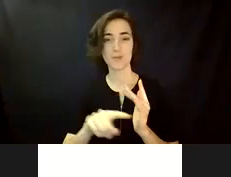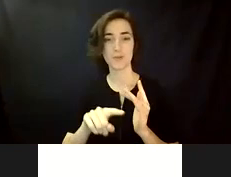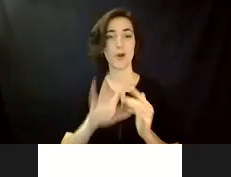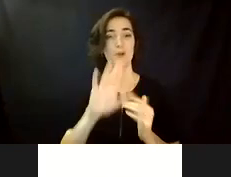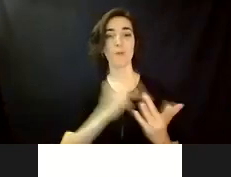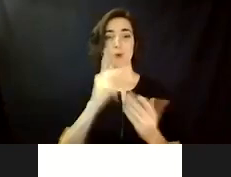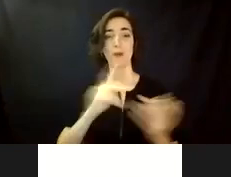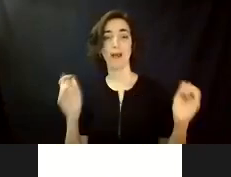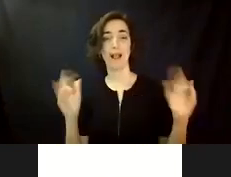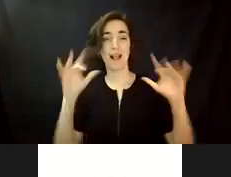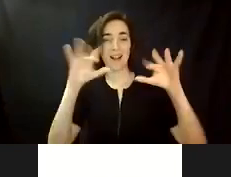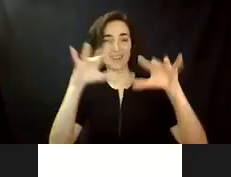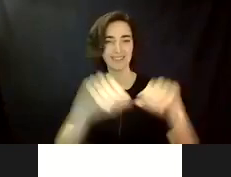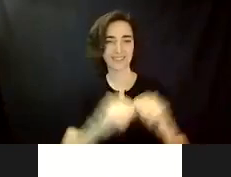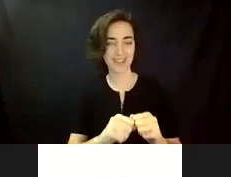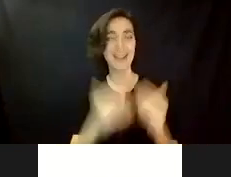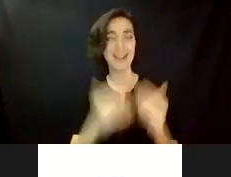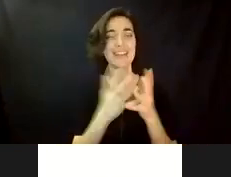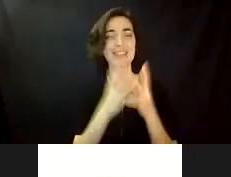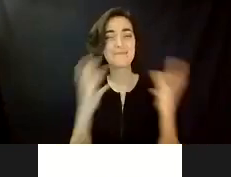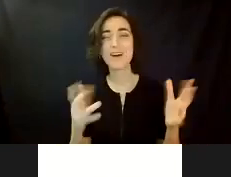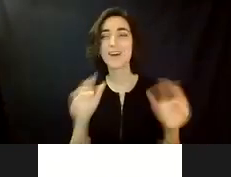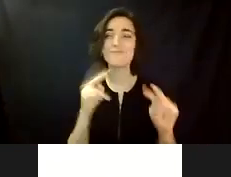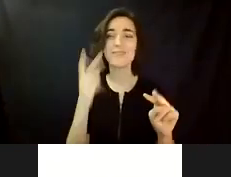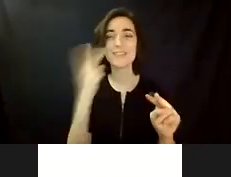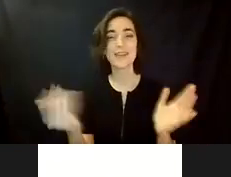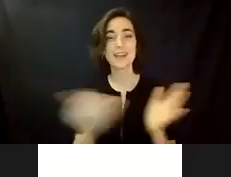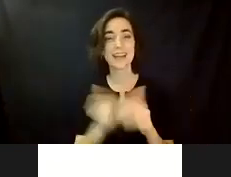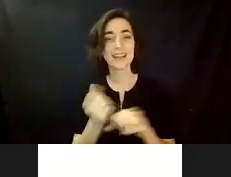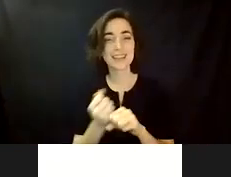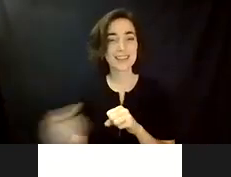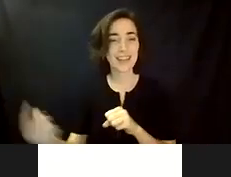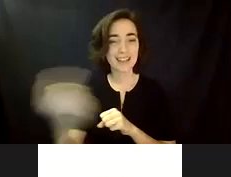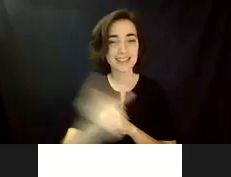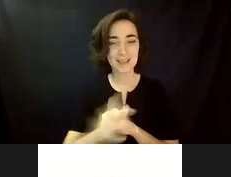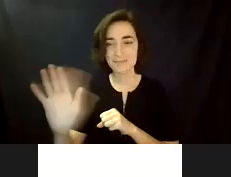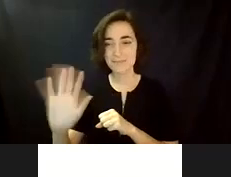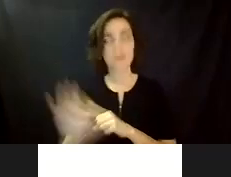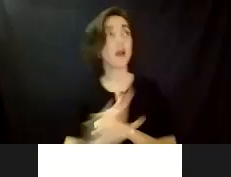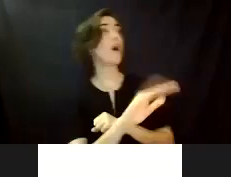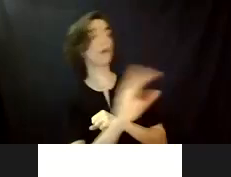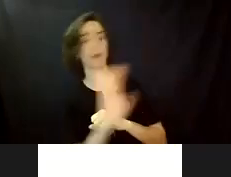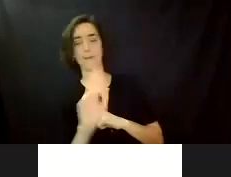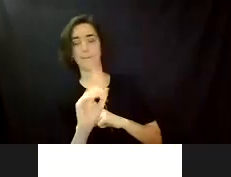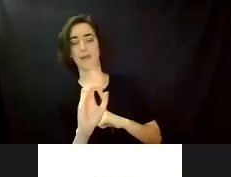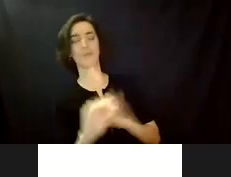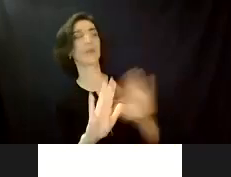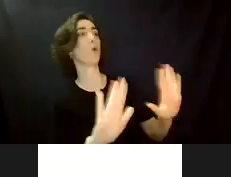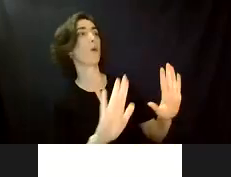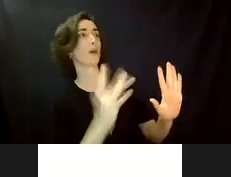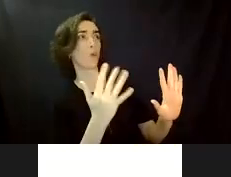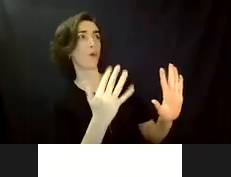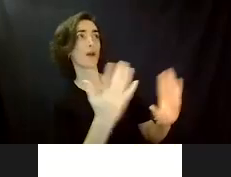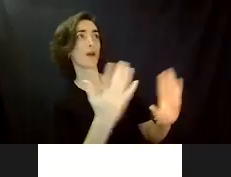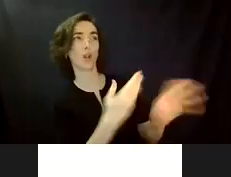programs. Thank you so much. We look forward to seeing you again here next year. Melanie, before we close and people get off, can we get,